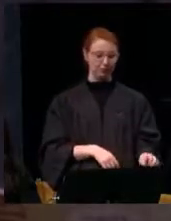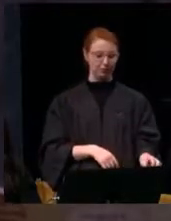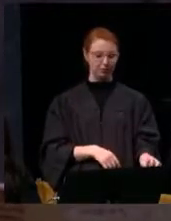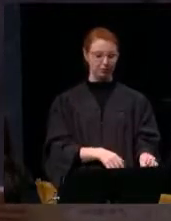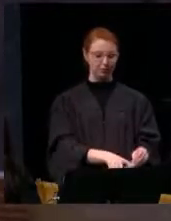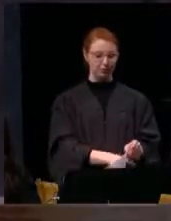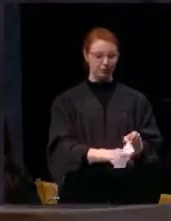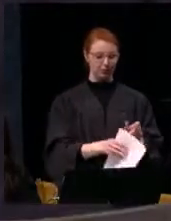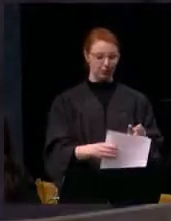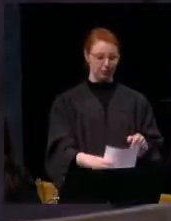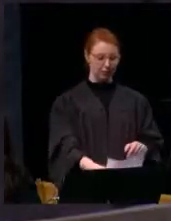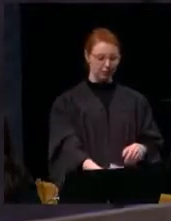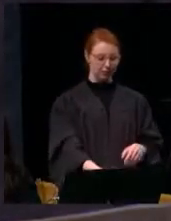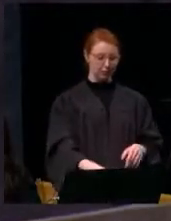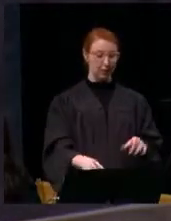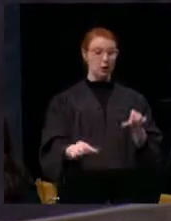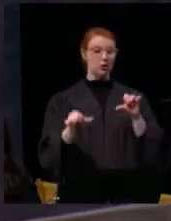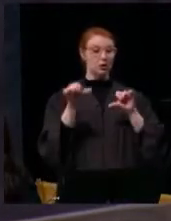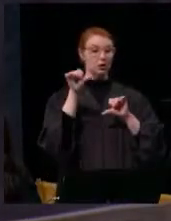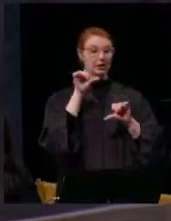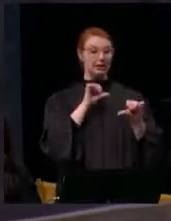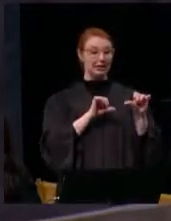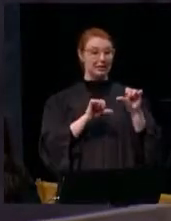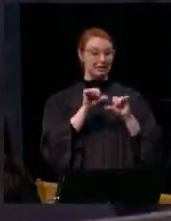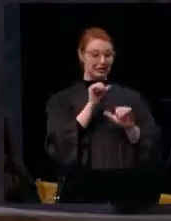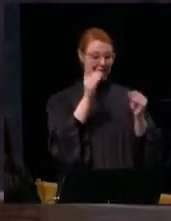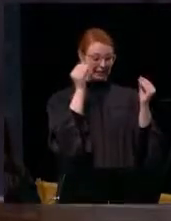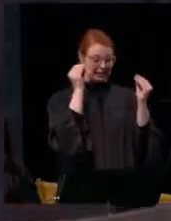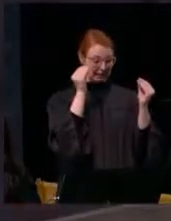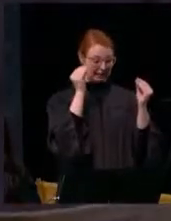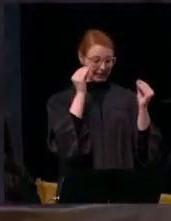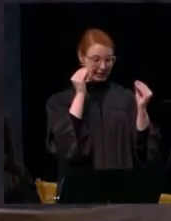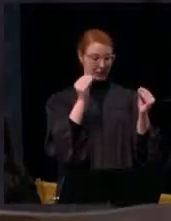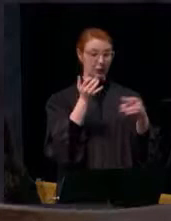From the science department, we learn that mistakes will happen, a lot.